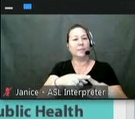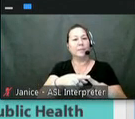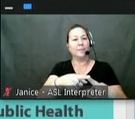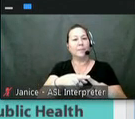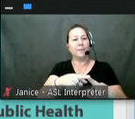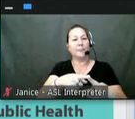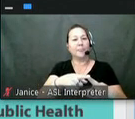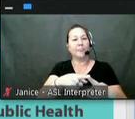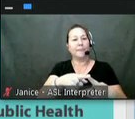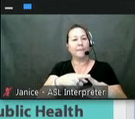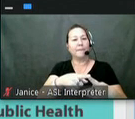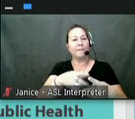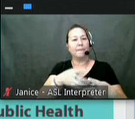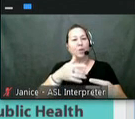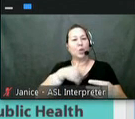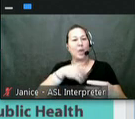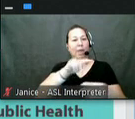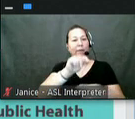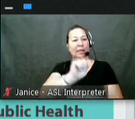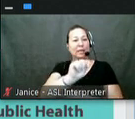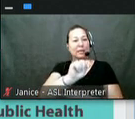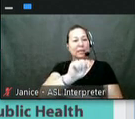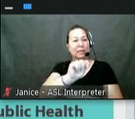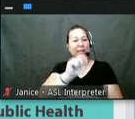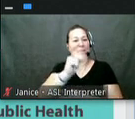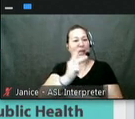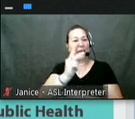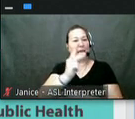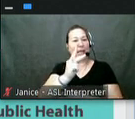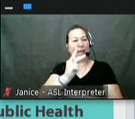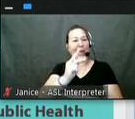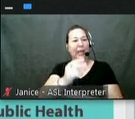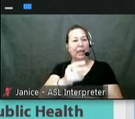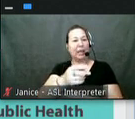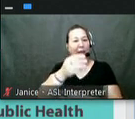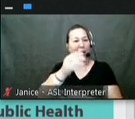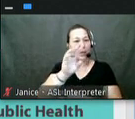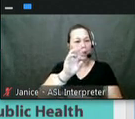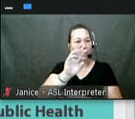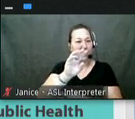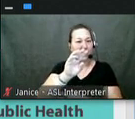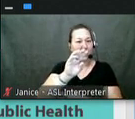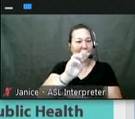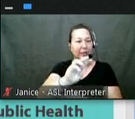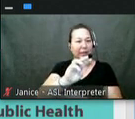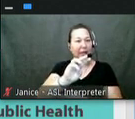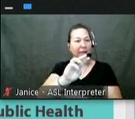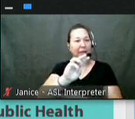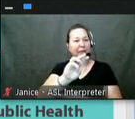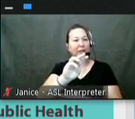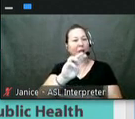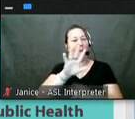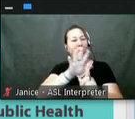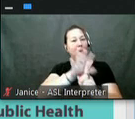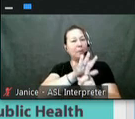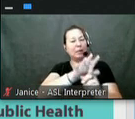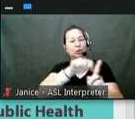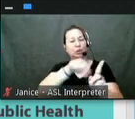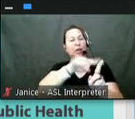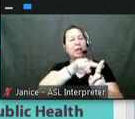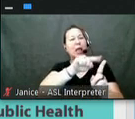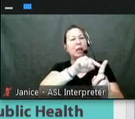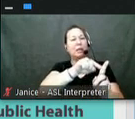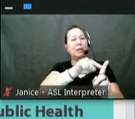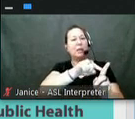May said, you have to be below a 200 per 100,000 caseload. That didn't occur until just about the other